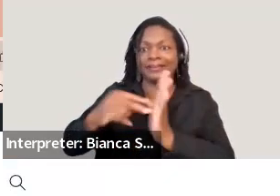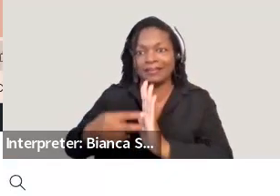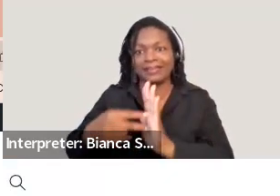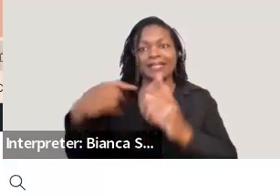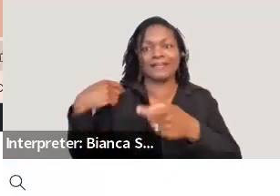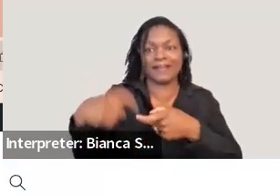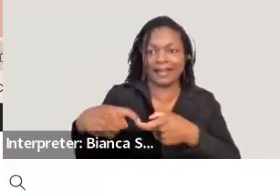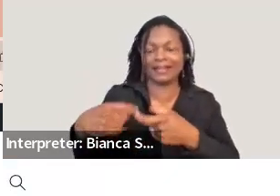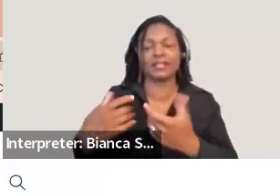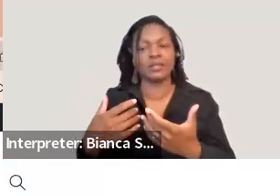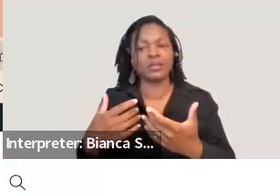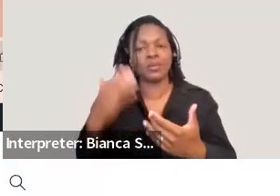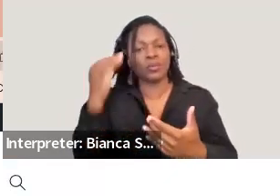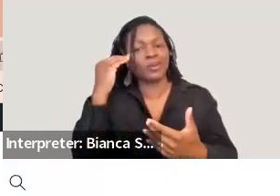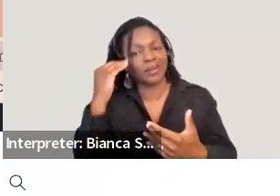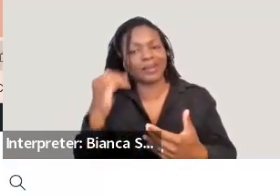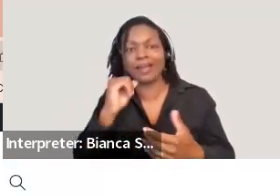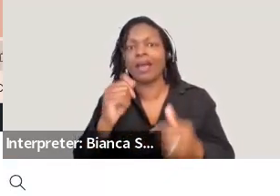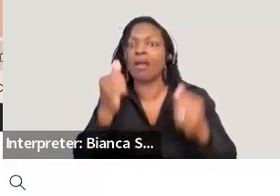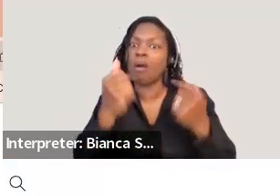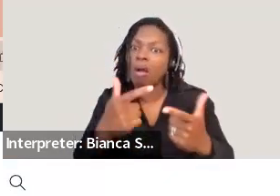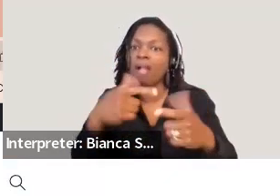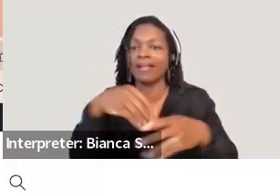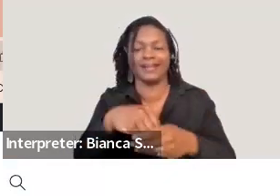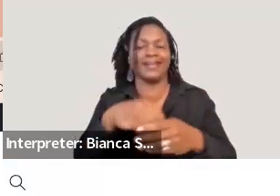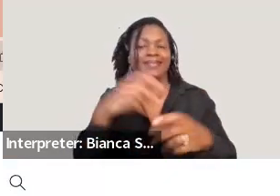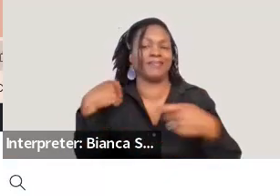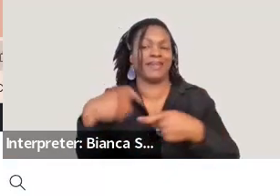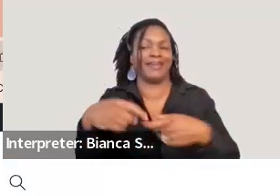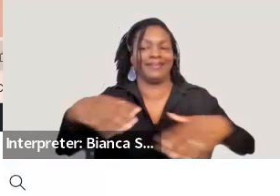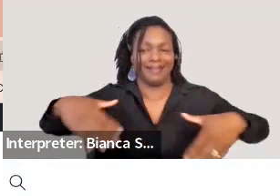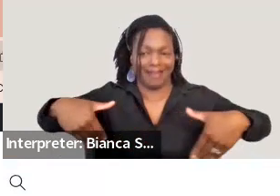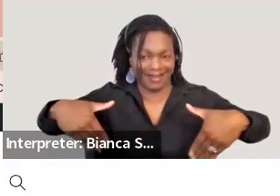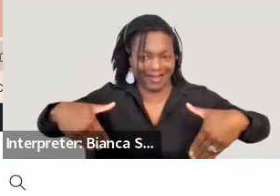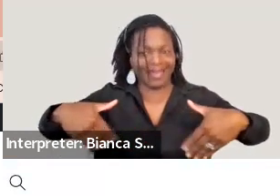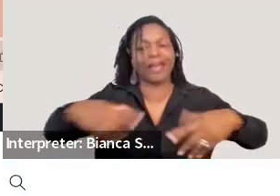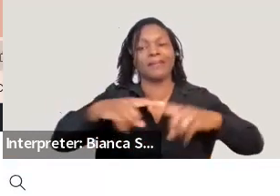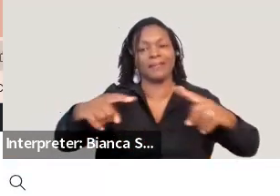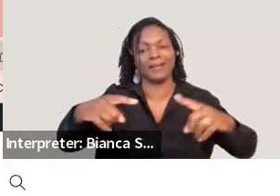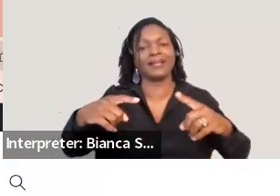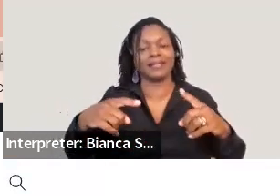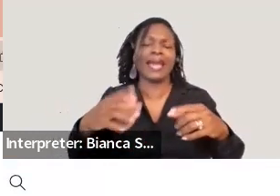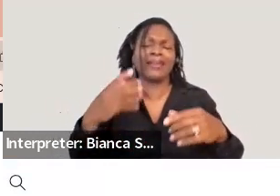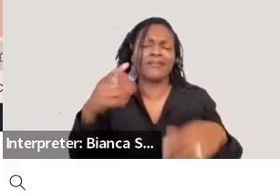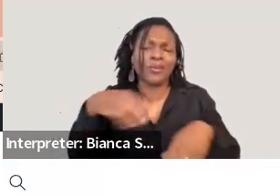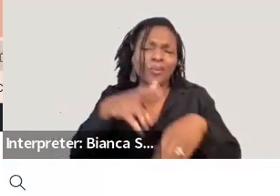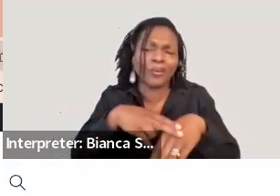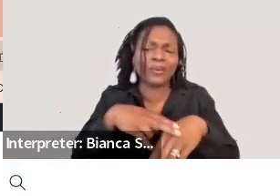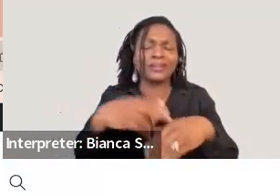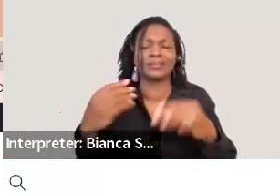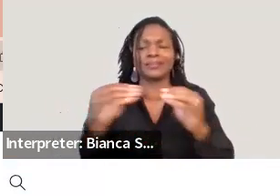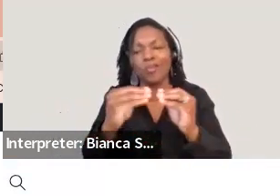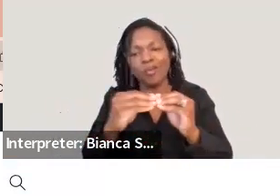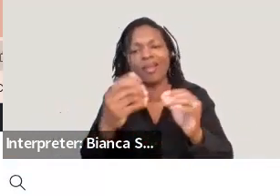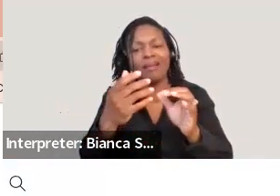are aware that not everything is in Spanish yet. And we're also aware that there's other languages, especially in Louisiana, that are being